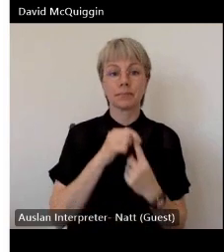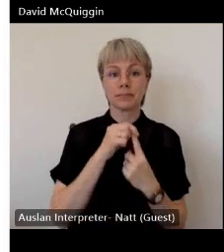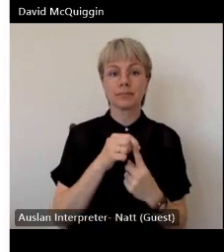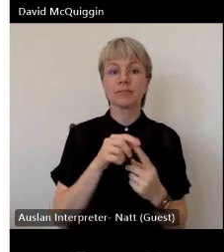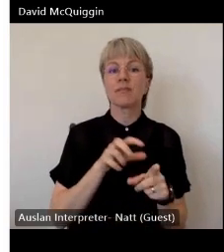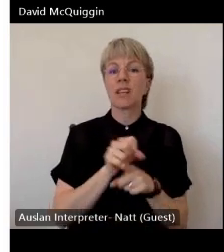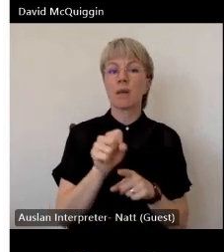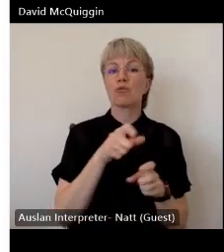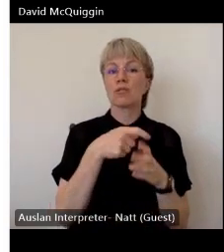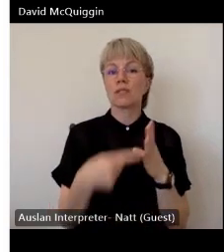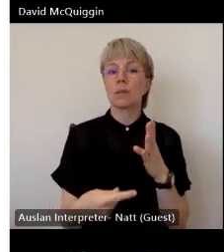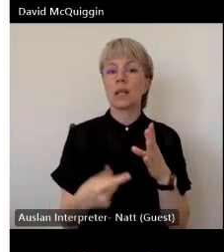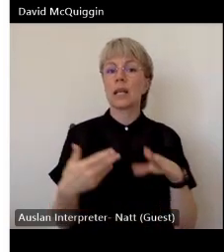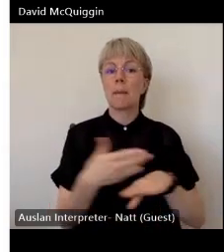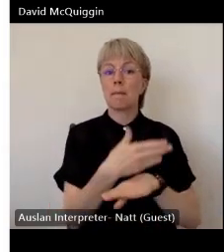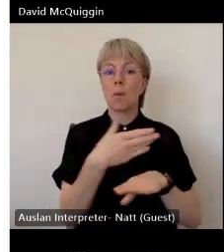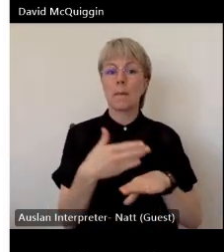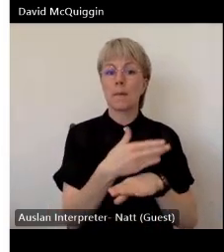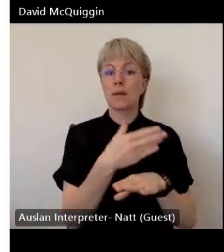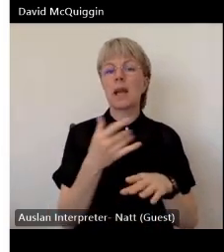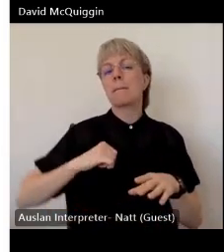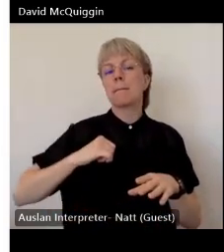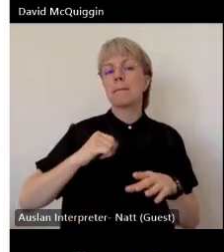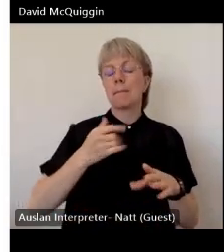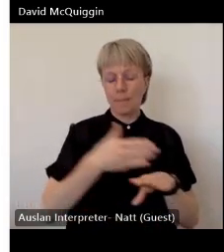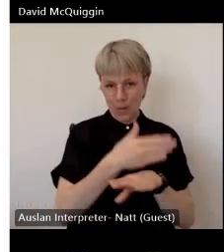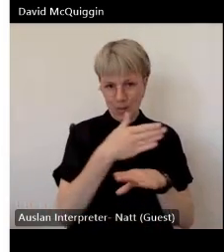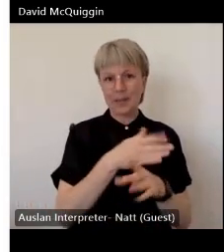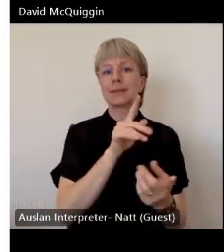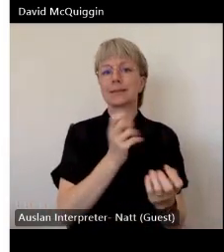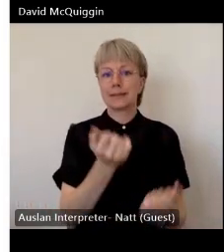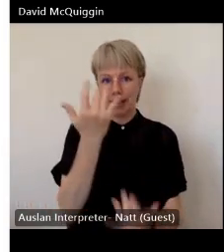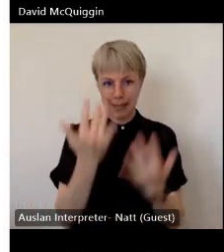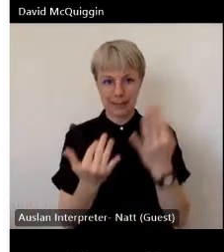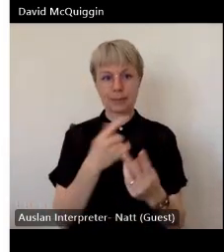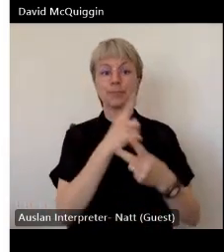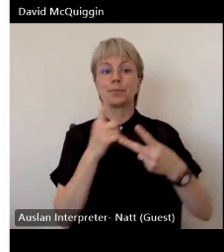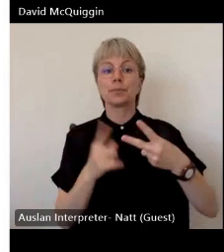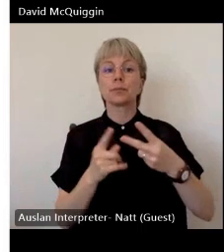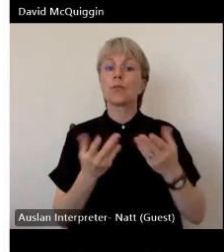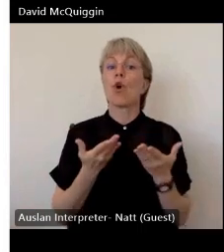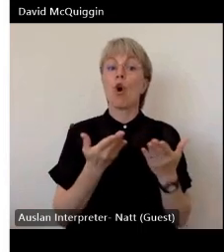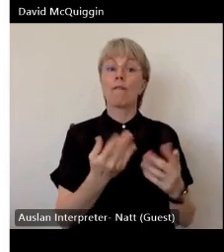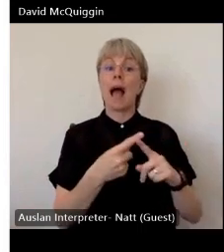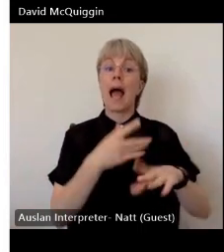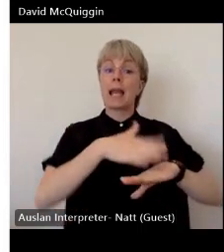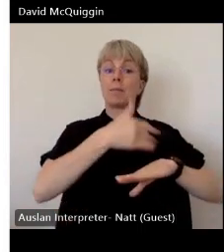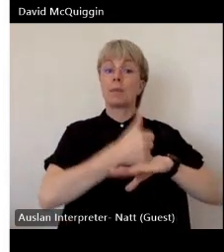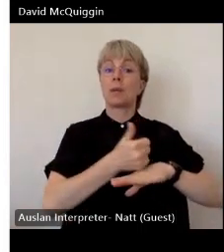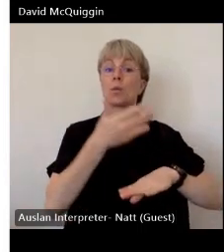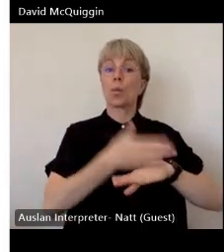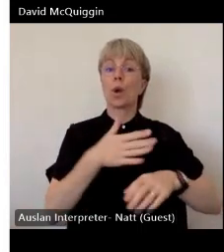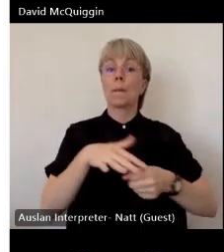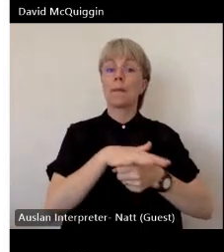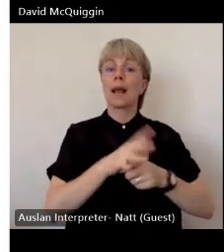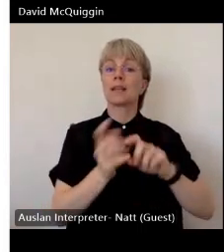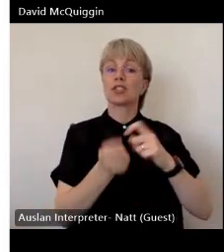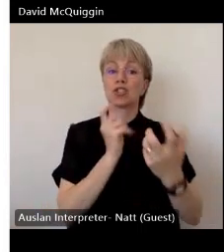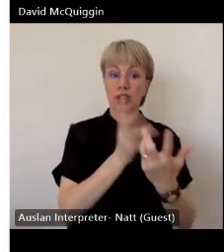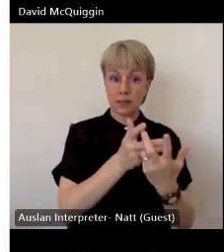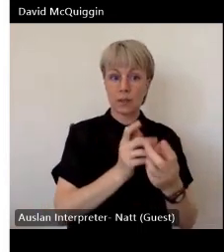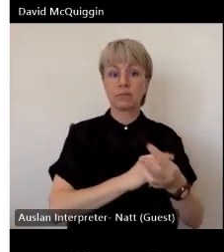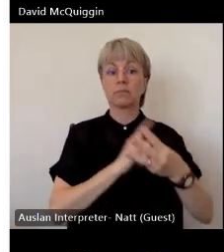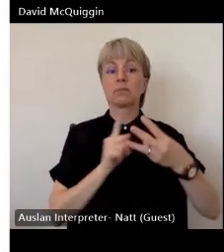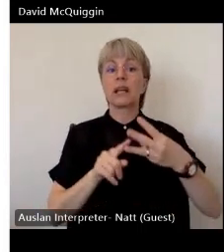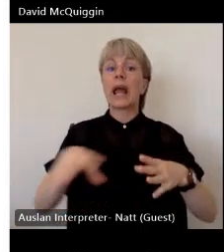employment data. The second is offering and implementing workplace adjustments. The third is inclusive